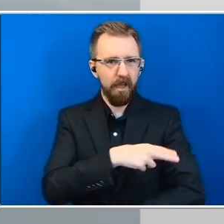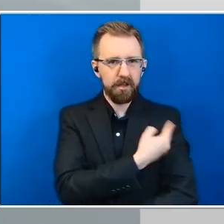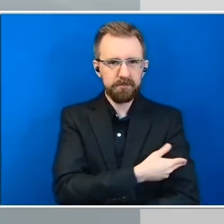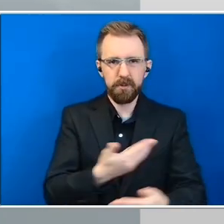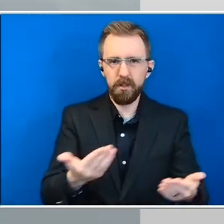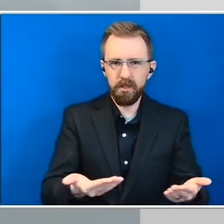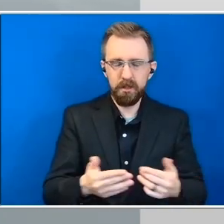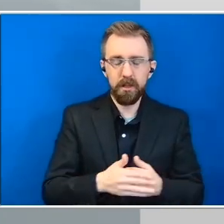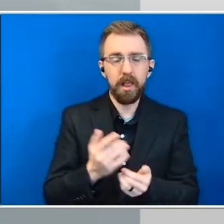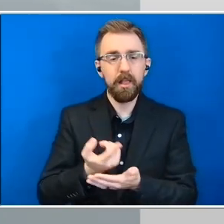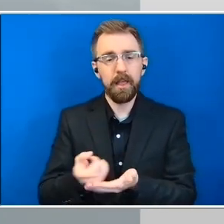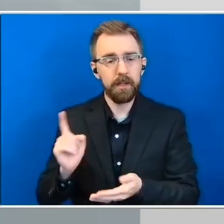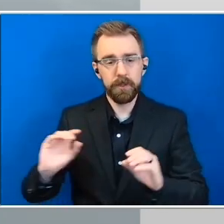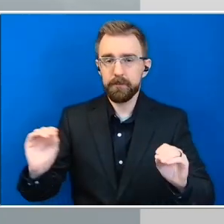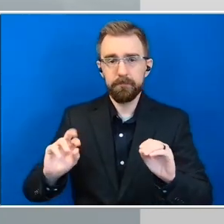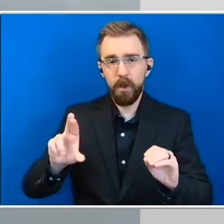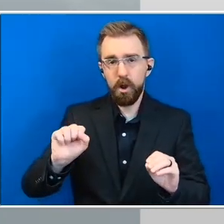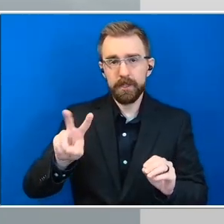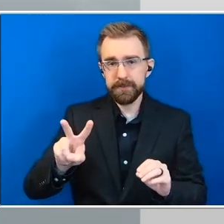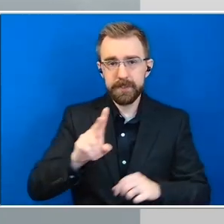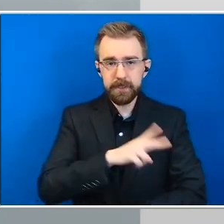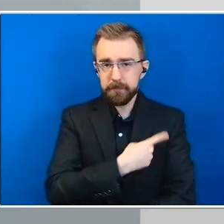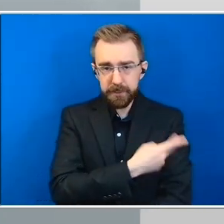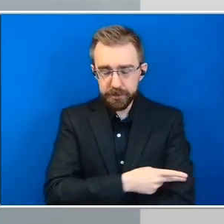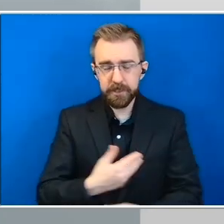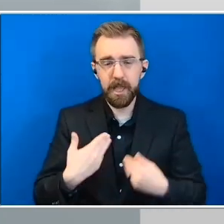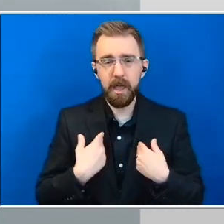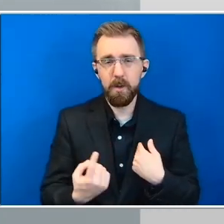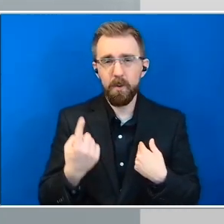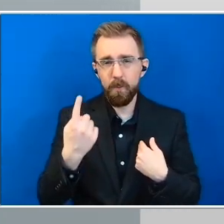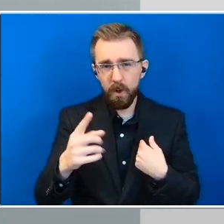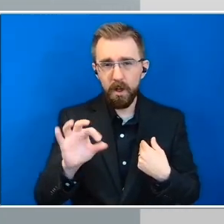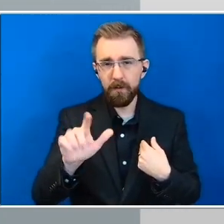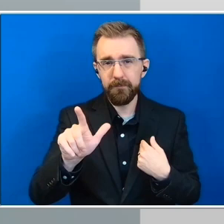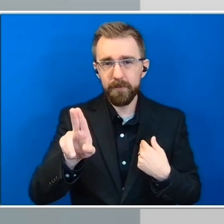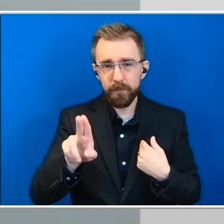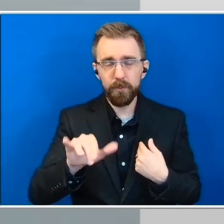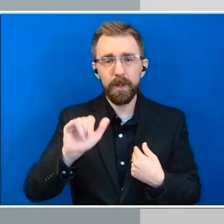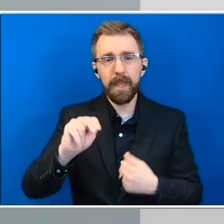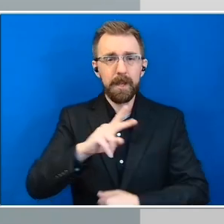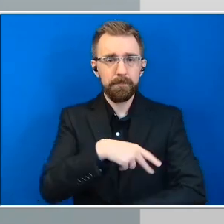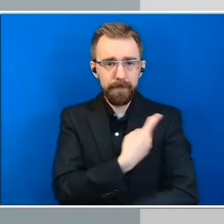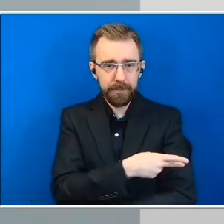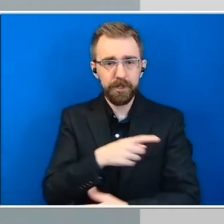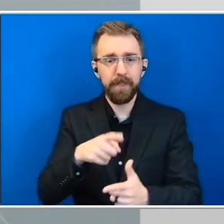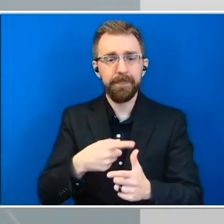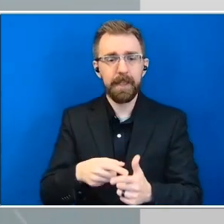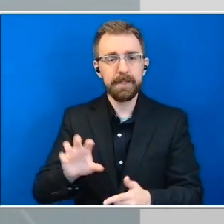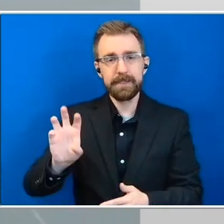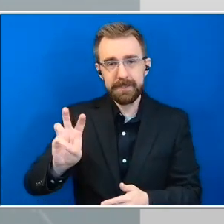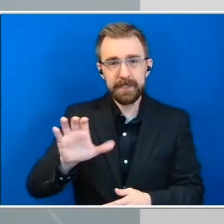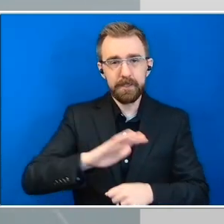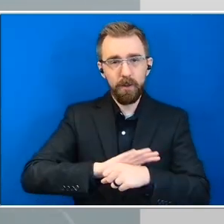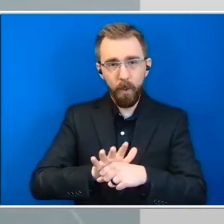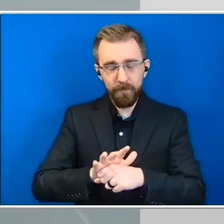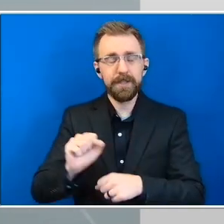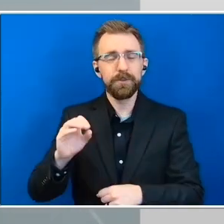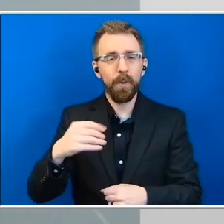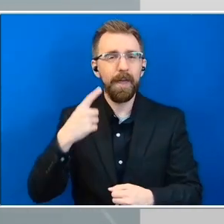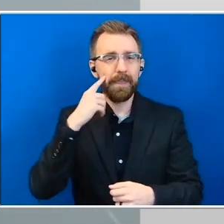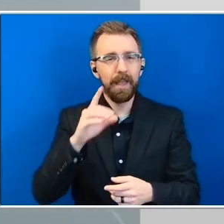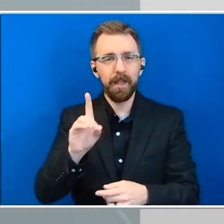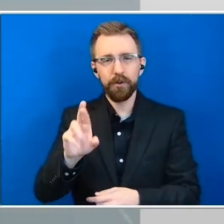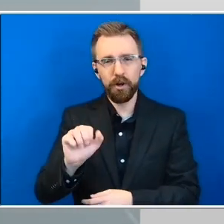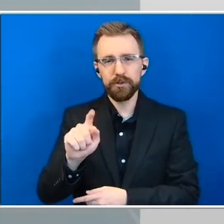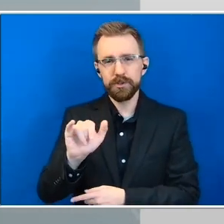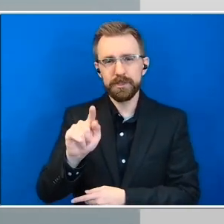RSV patients. We had 1 flu inpatient and then 6 COVID. So I think, Dr. Stites, we've always been happy with